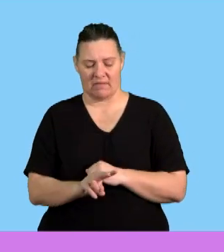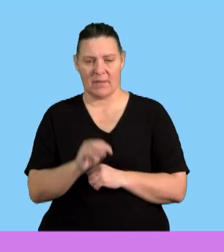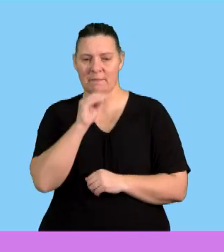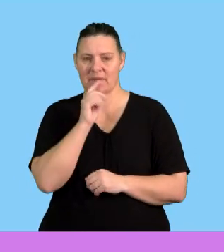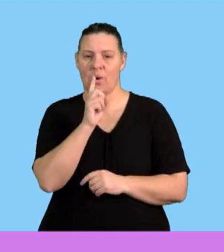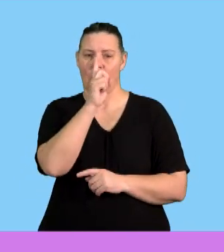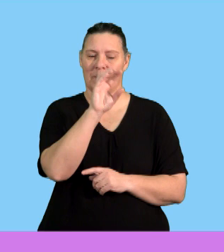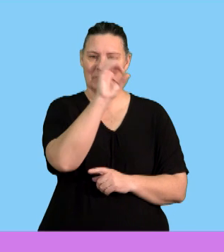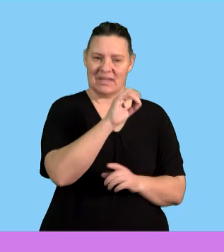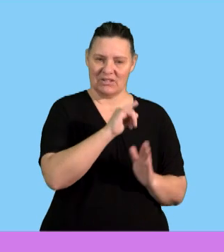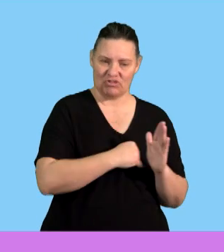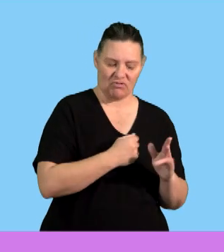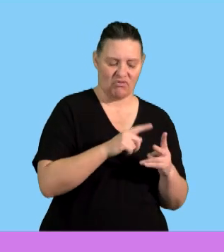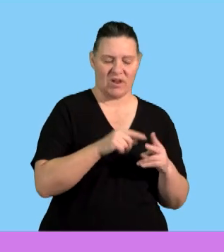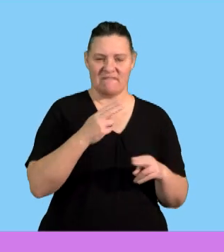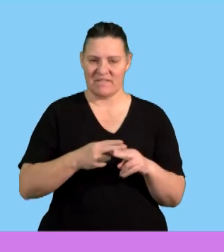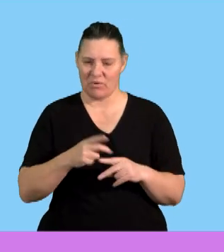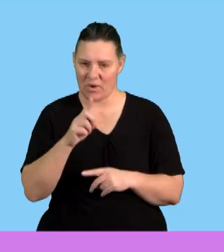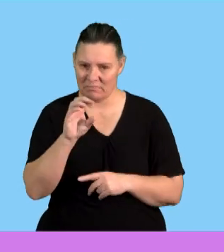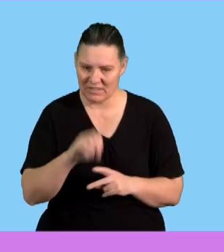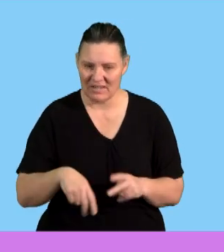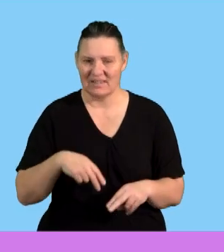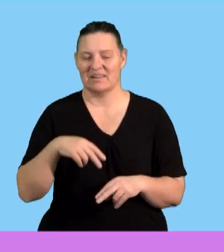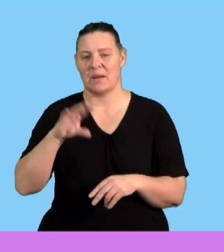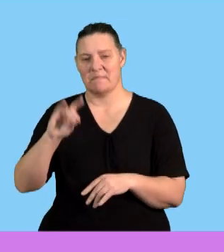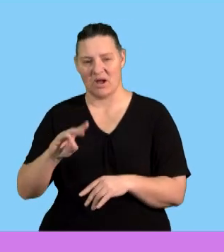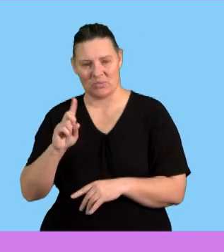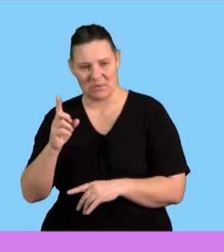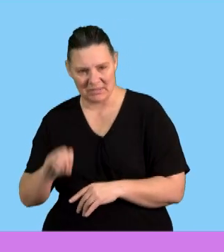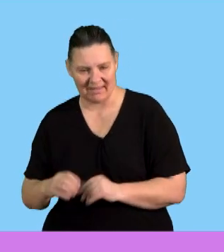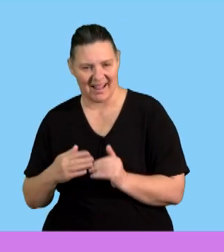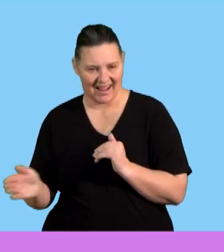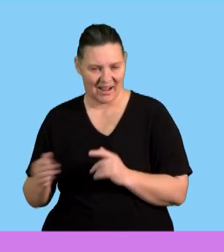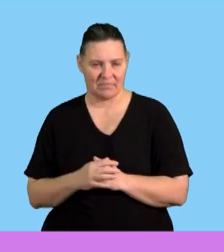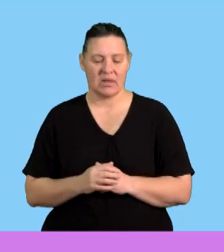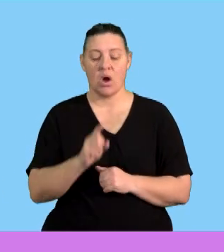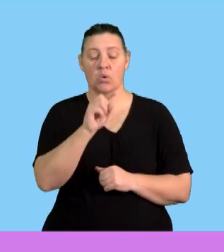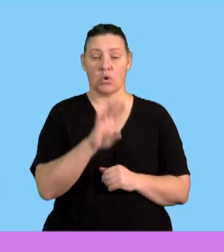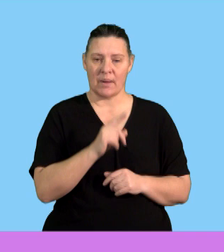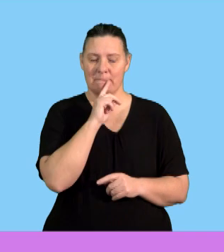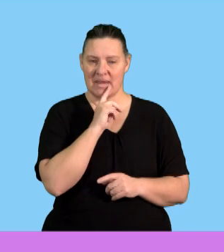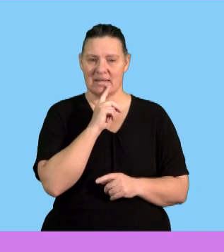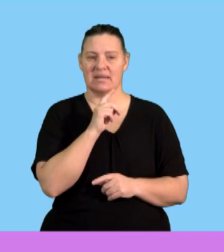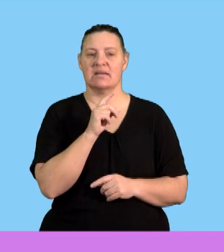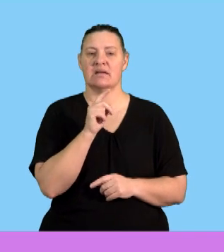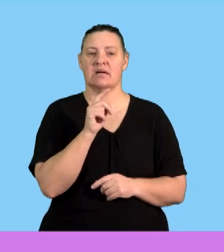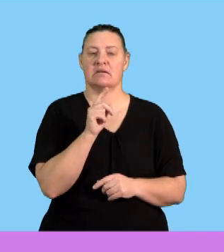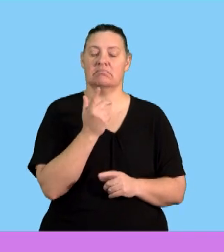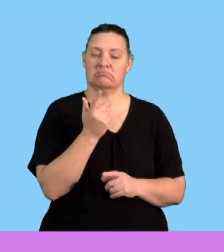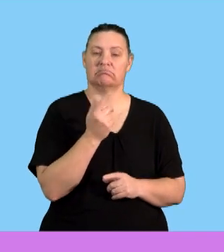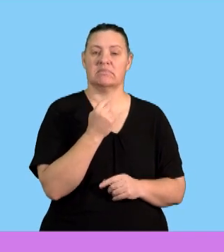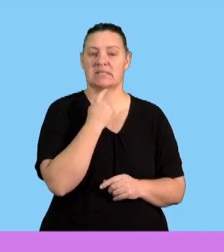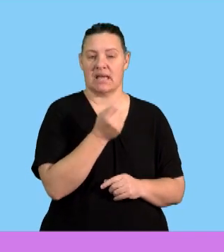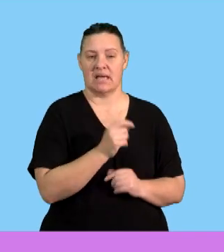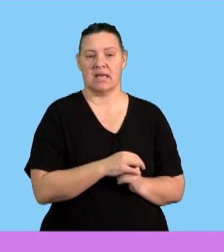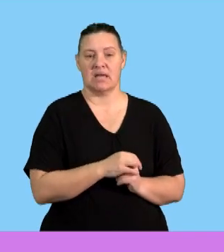in January, 1% in February, going onwards. Quarterly is 4 times a year.